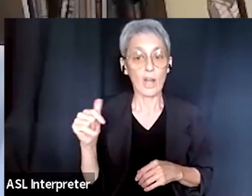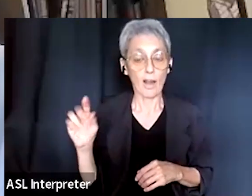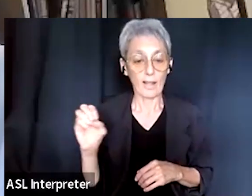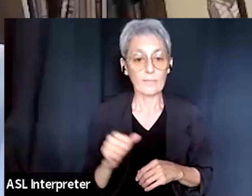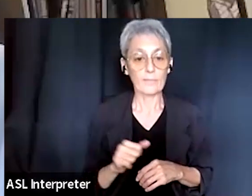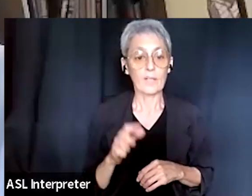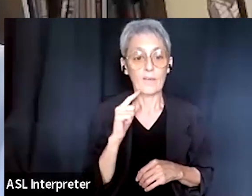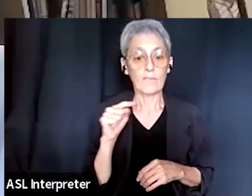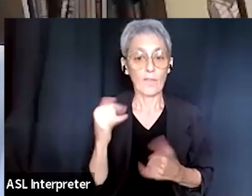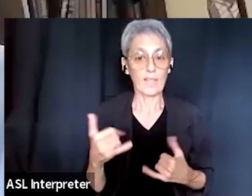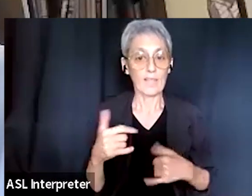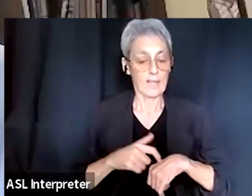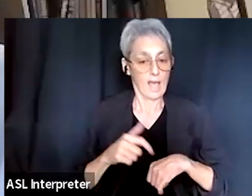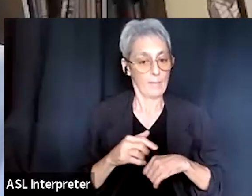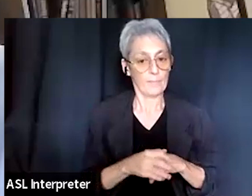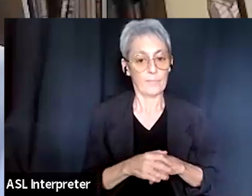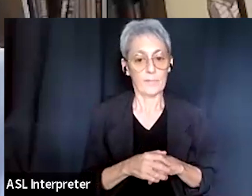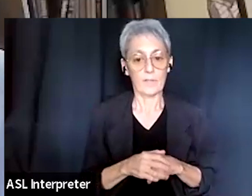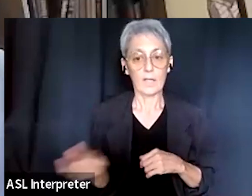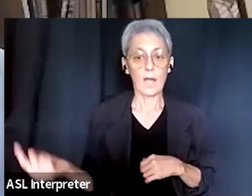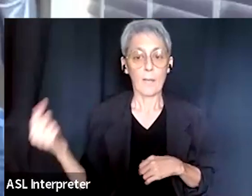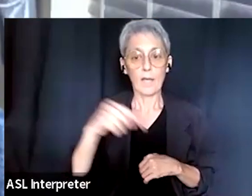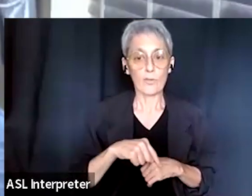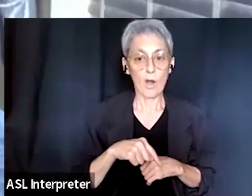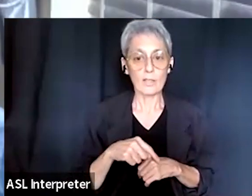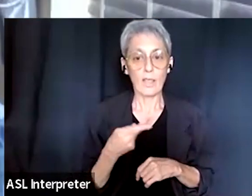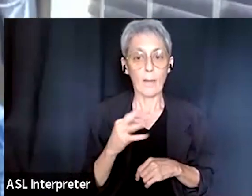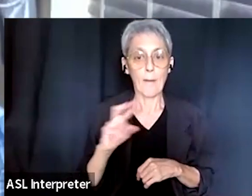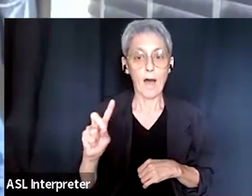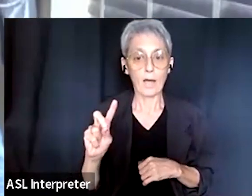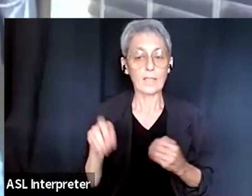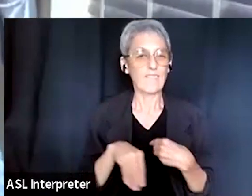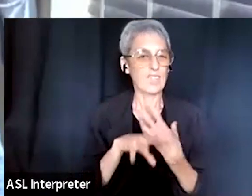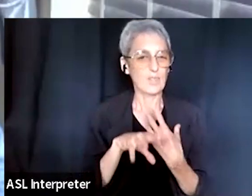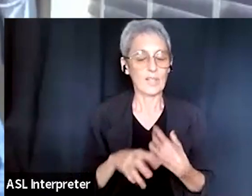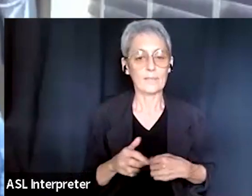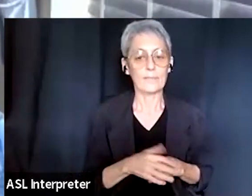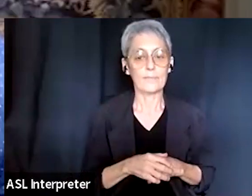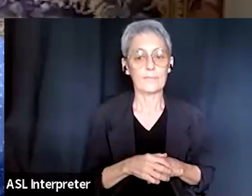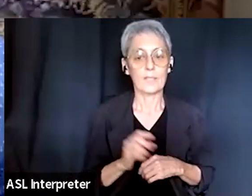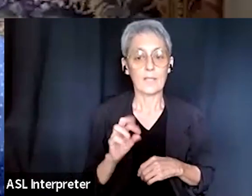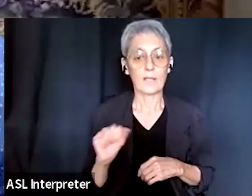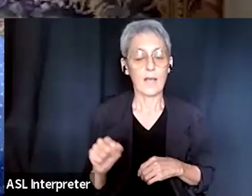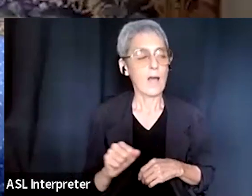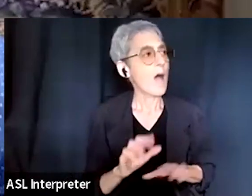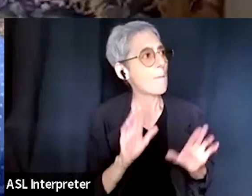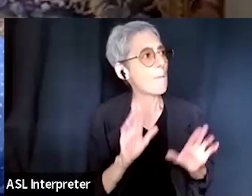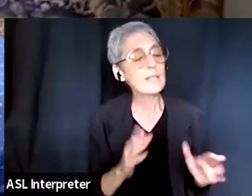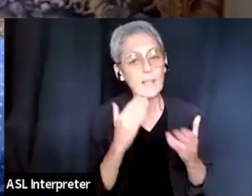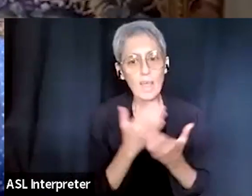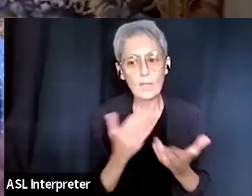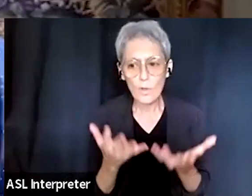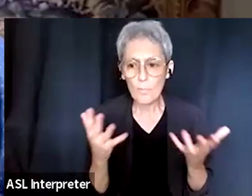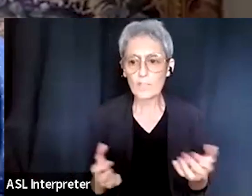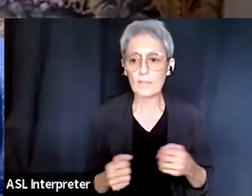this time coming across the pond virtually. Dr. Scott? Absolutely amazing. Thank you so much. I'm going to